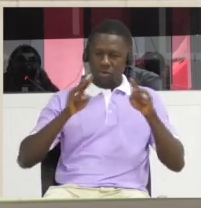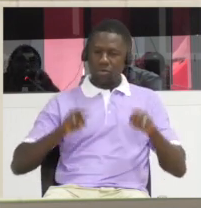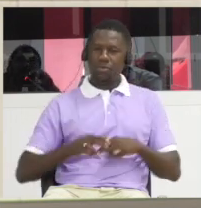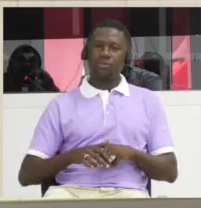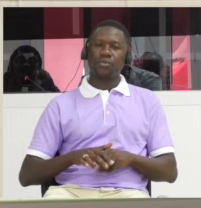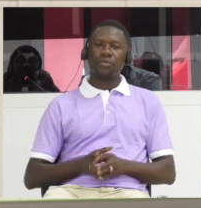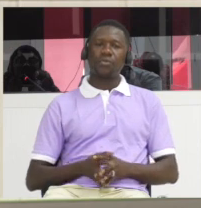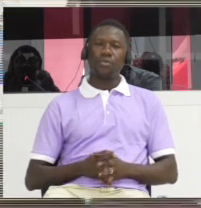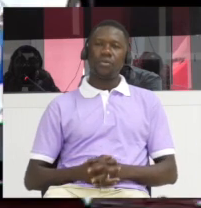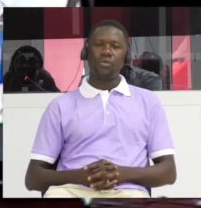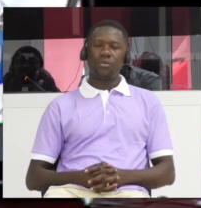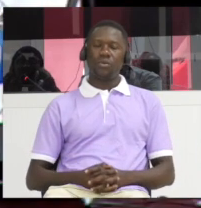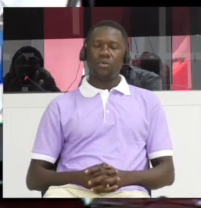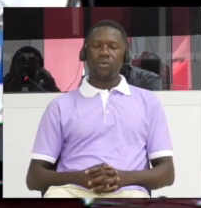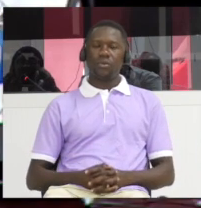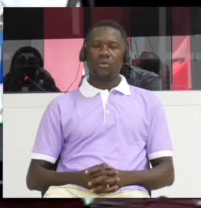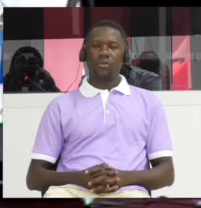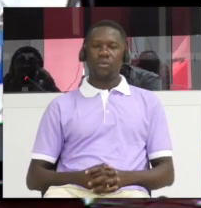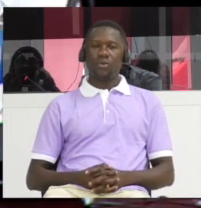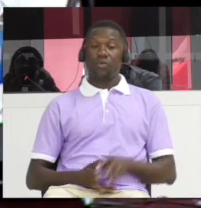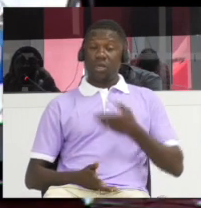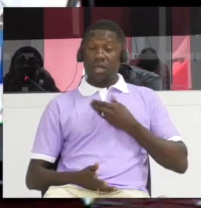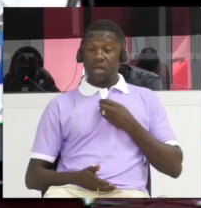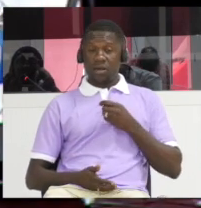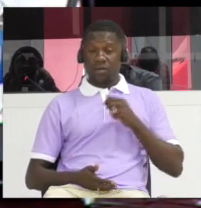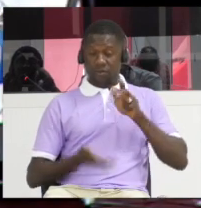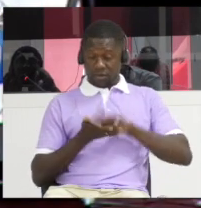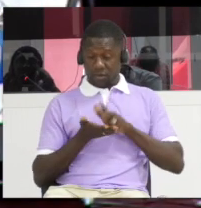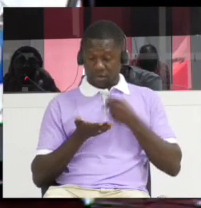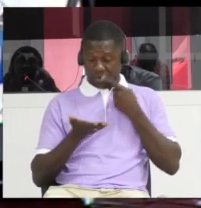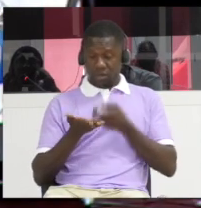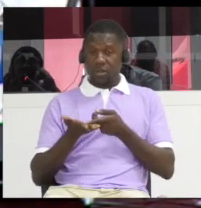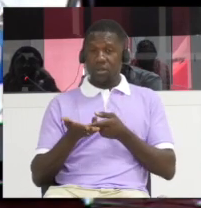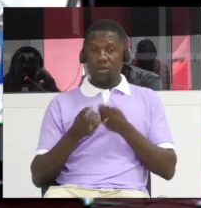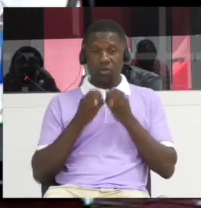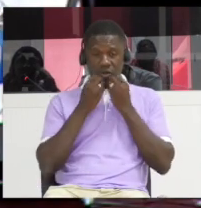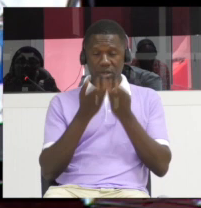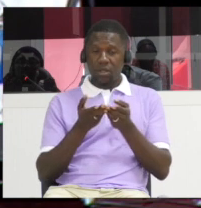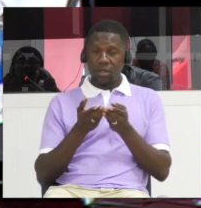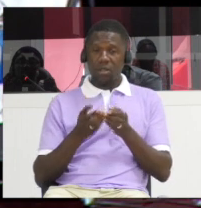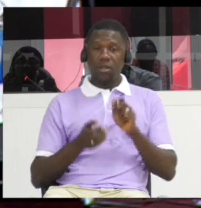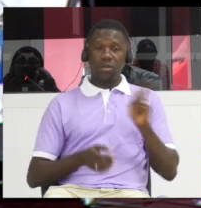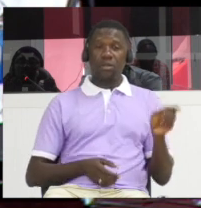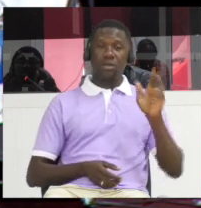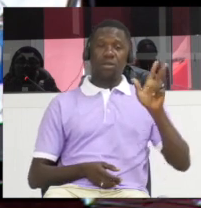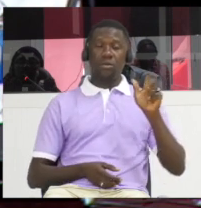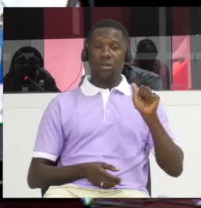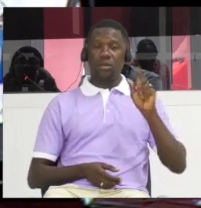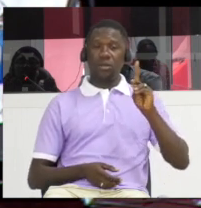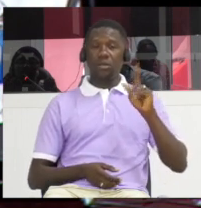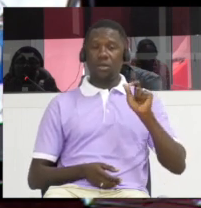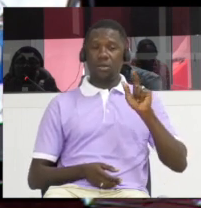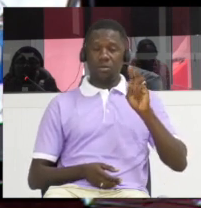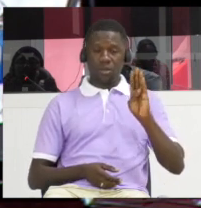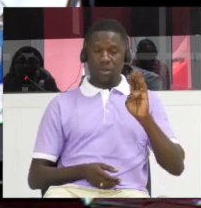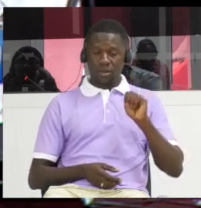We have hard testimony suggesting that Gwadebe would go to the camp when he was here, organize a